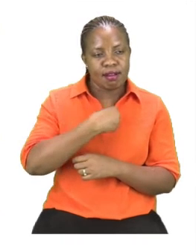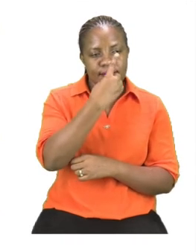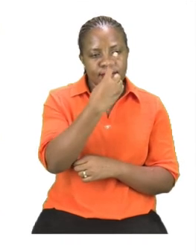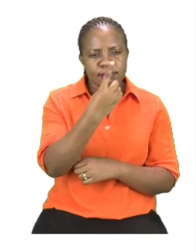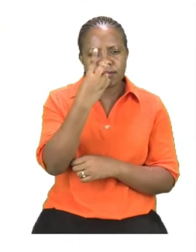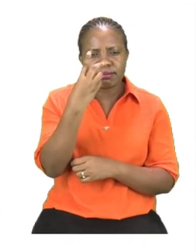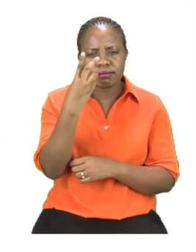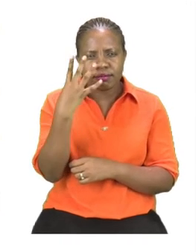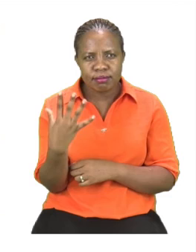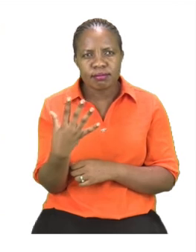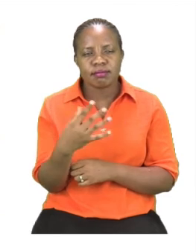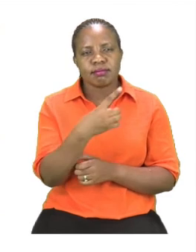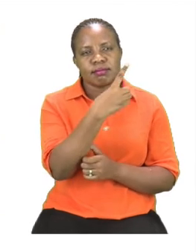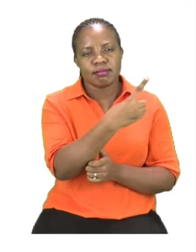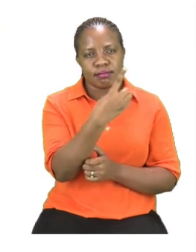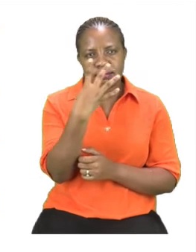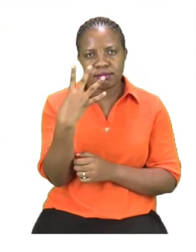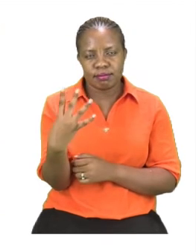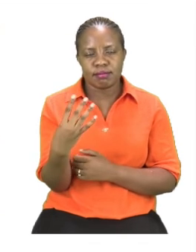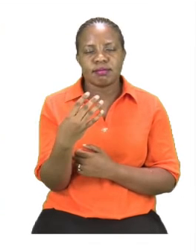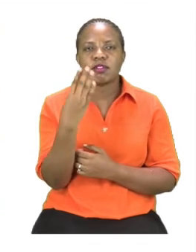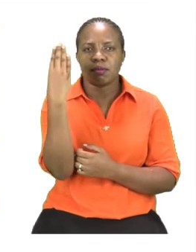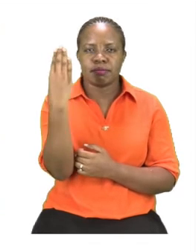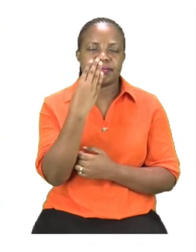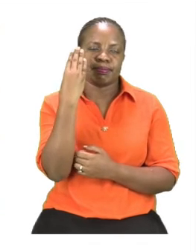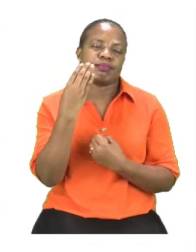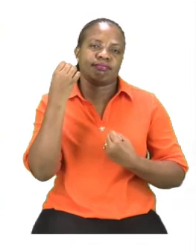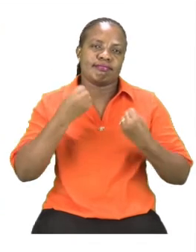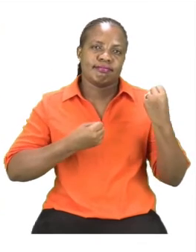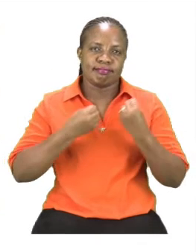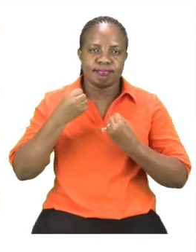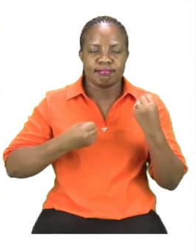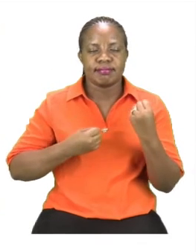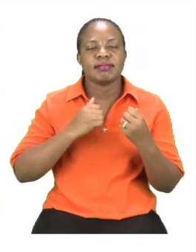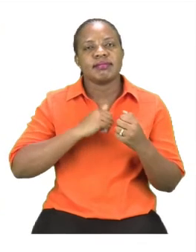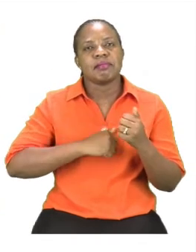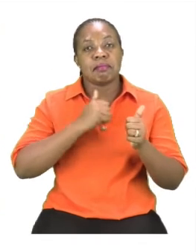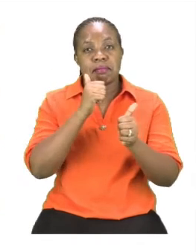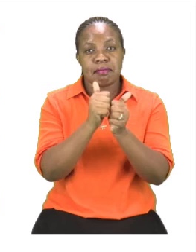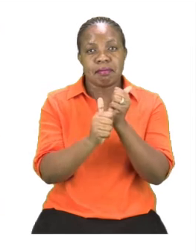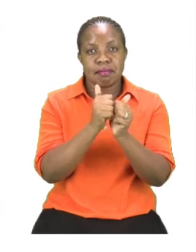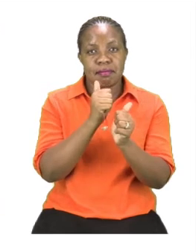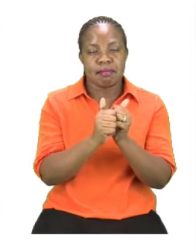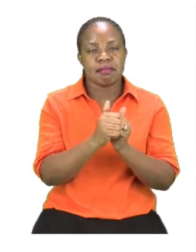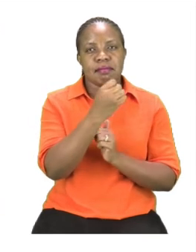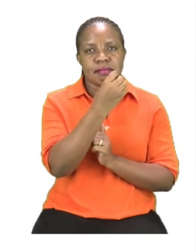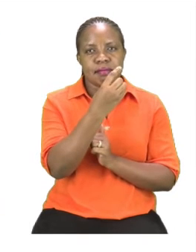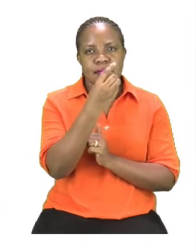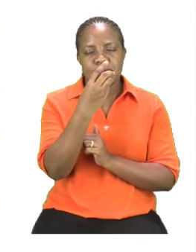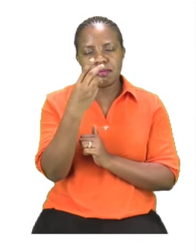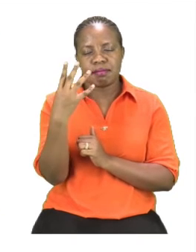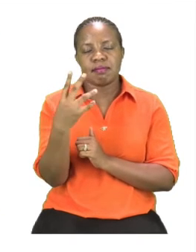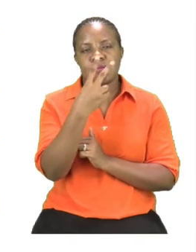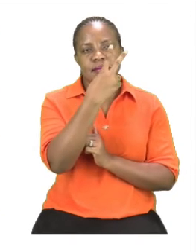blue cars and my brother counted 25 red cars. How many